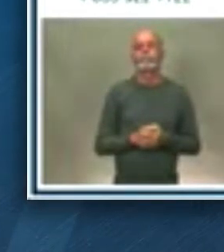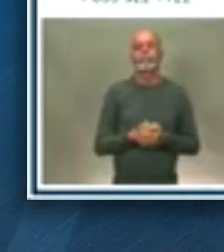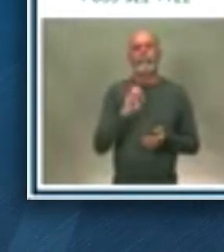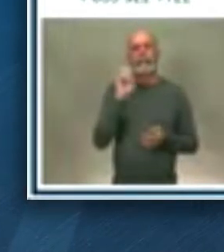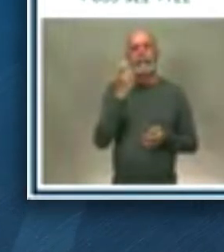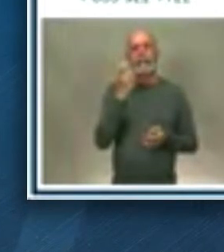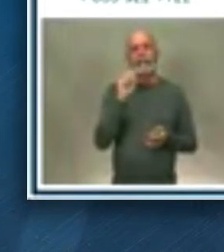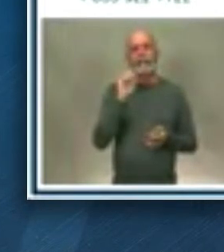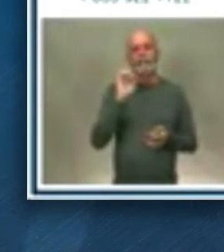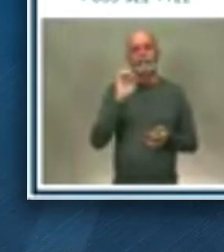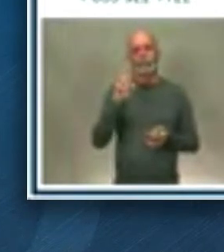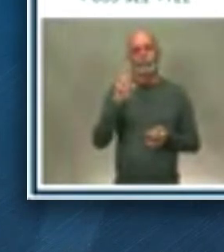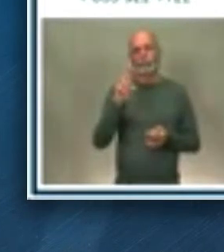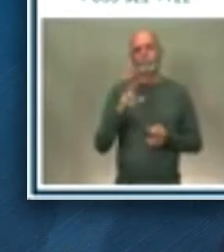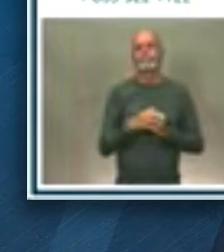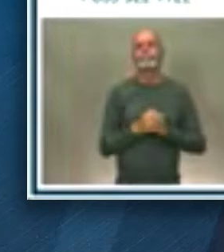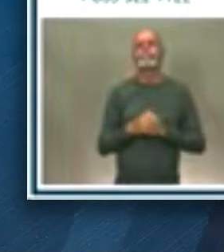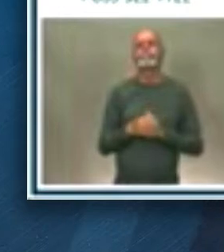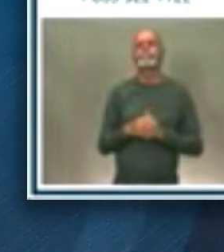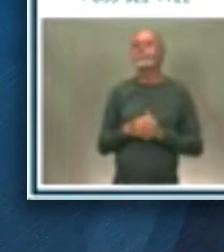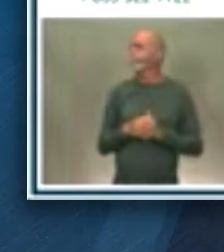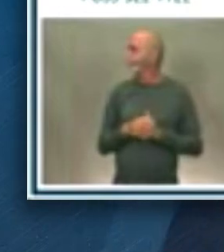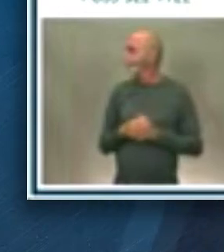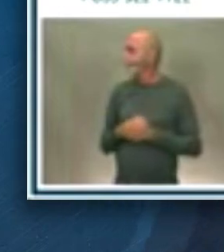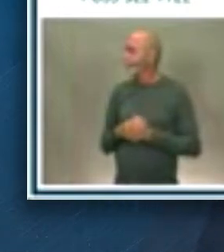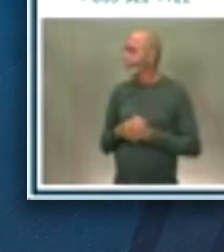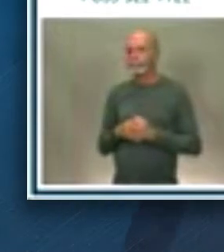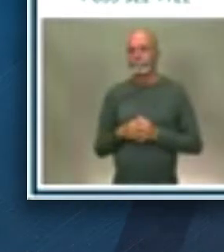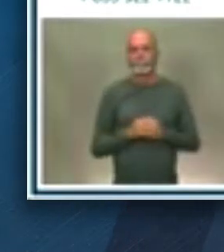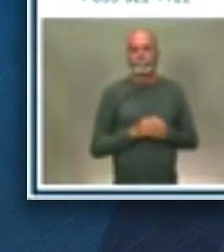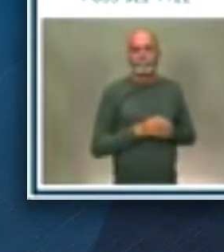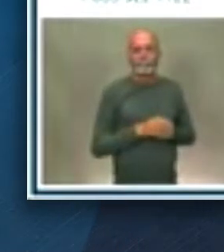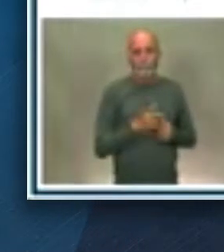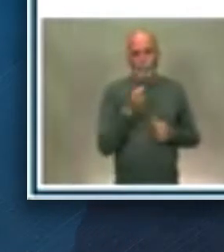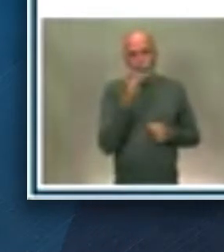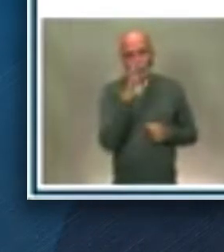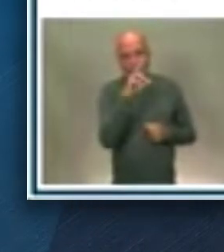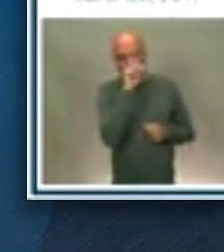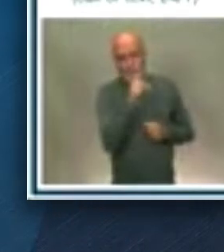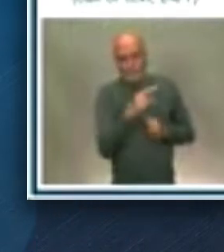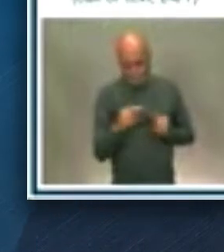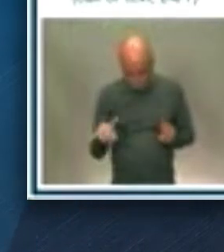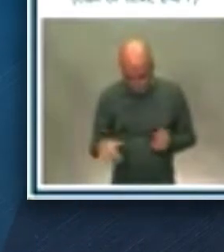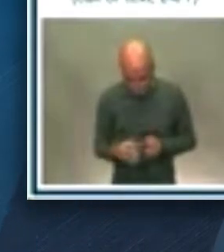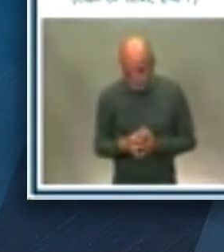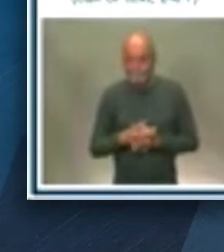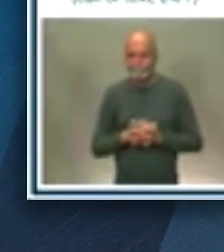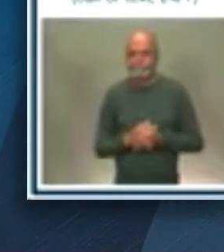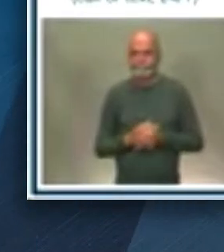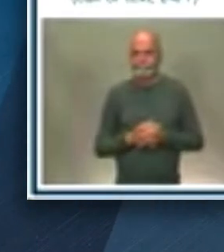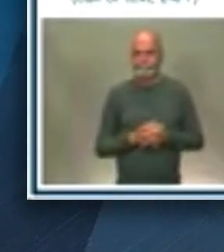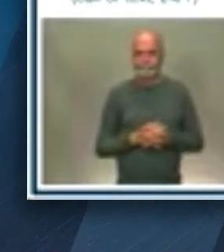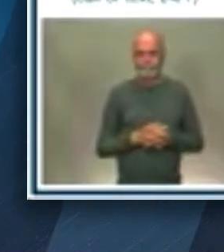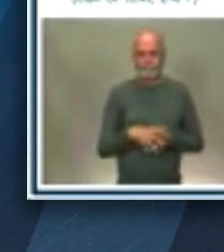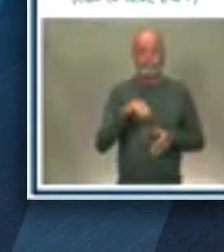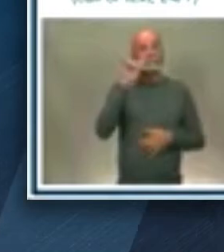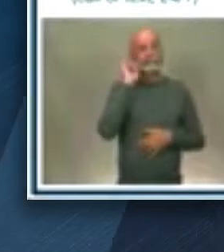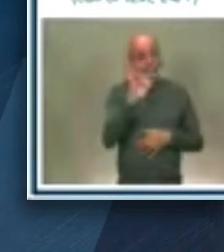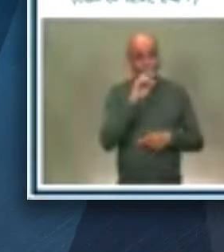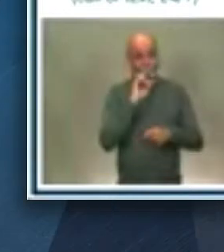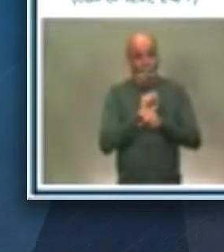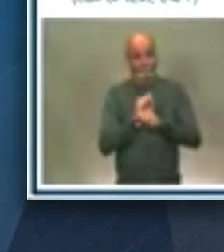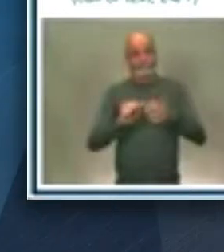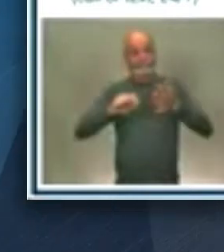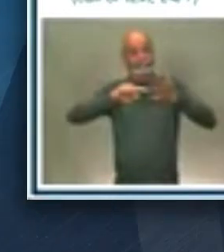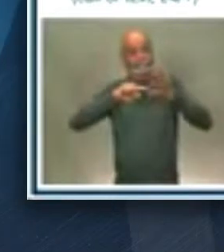Yes. Hello. Dr. Strang, there was as I see it in phase five starts, there's going to